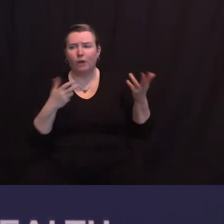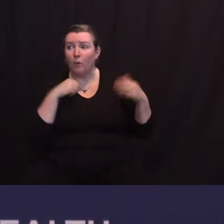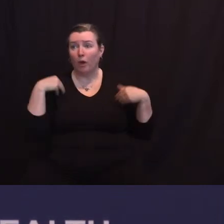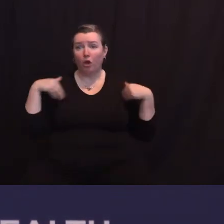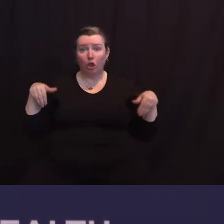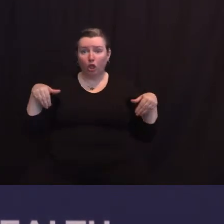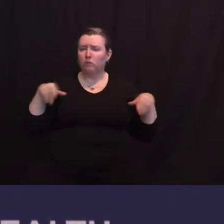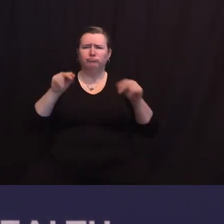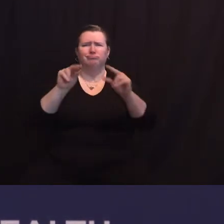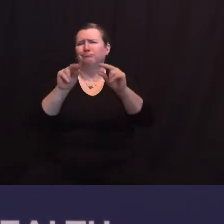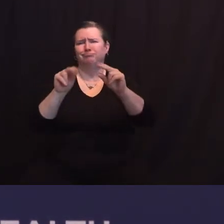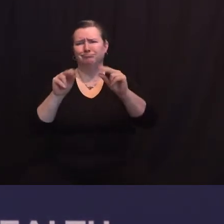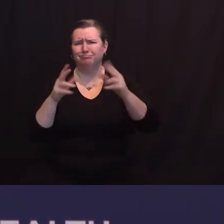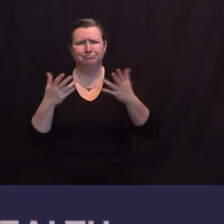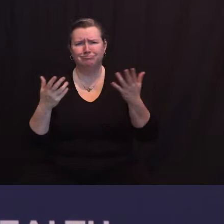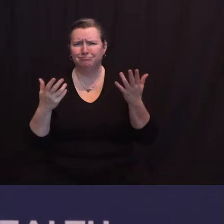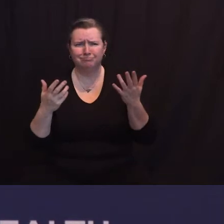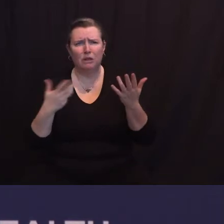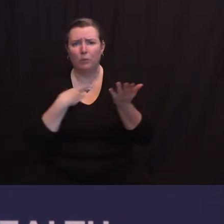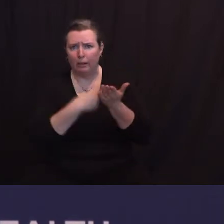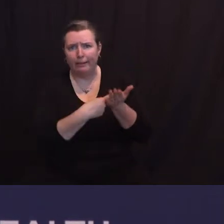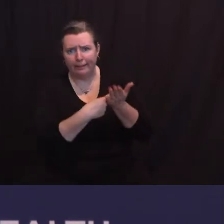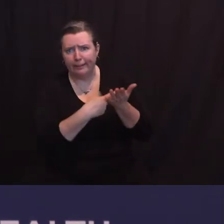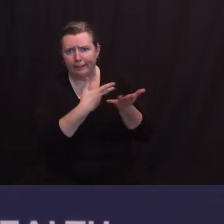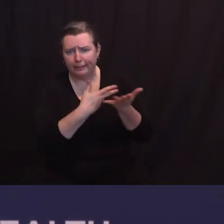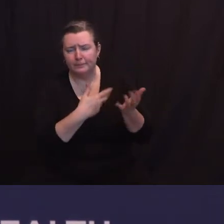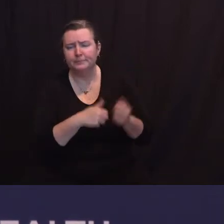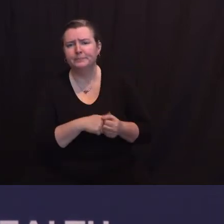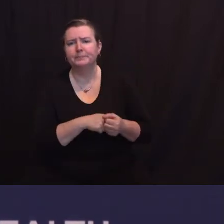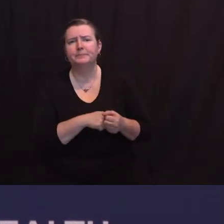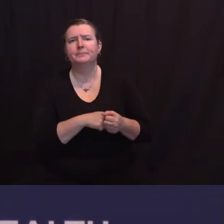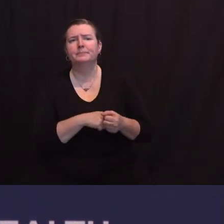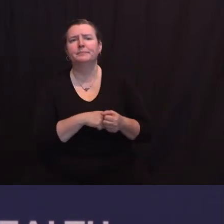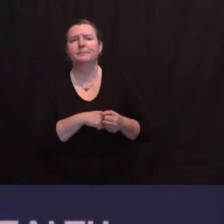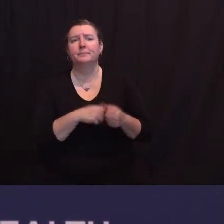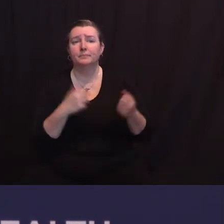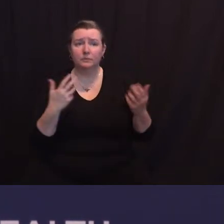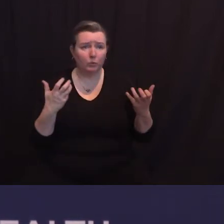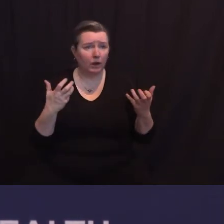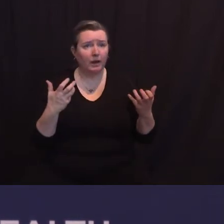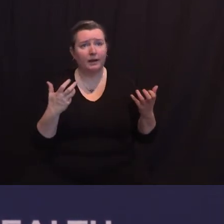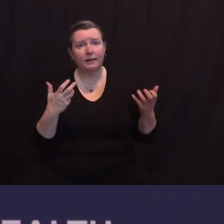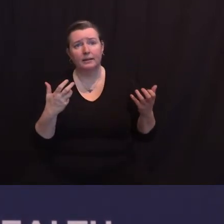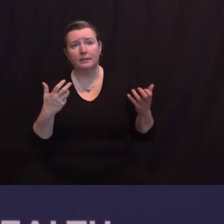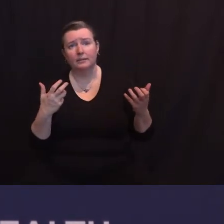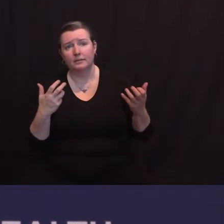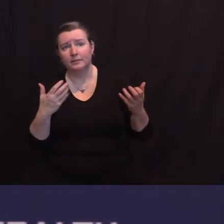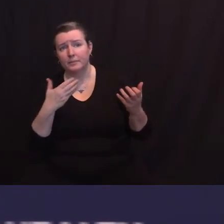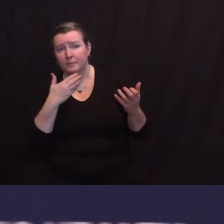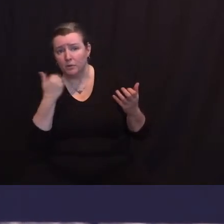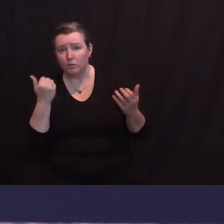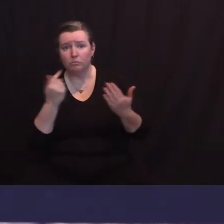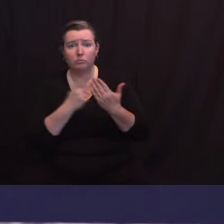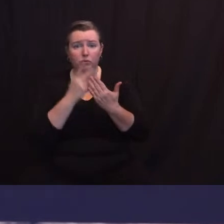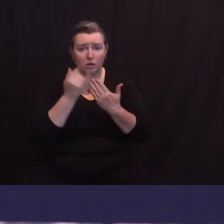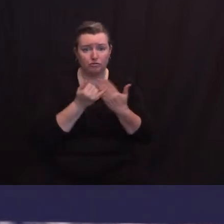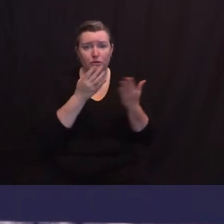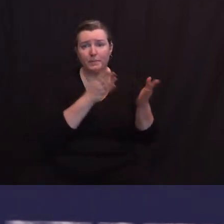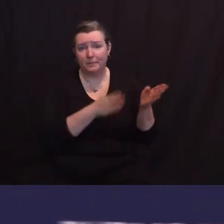broader multi-year solution, which we are committed to getting to with legislative leadership. Judy, any comment